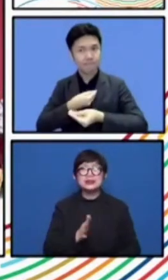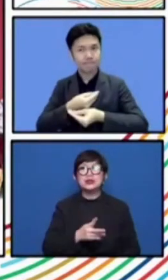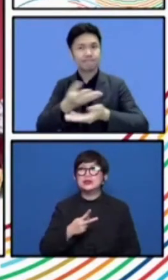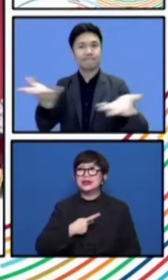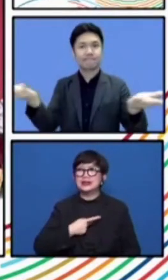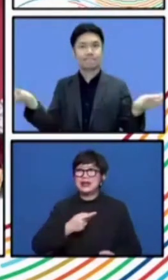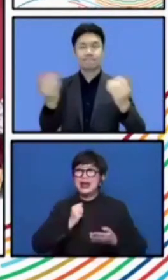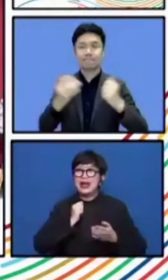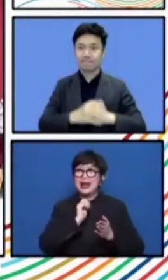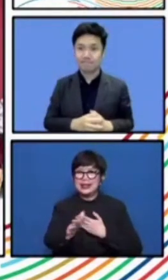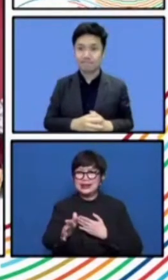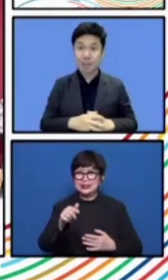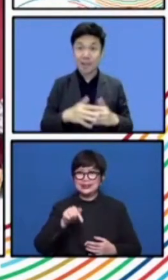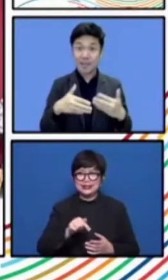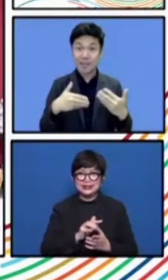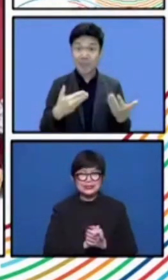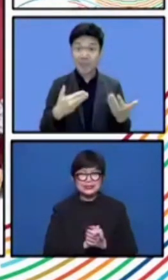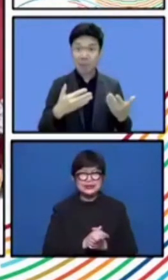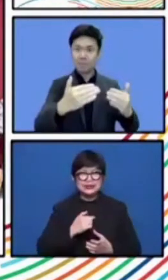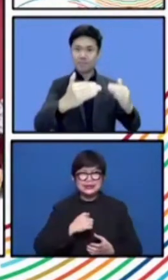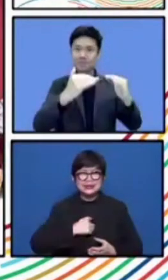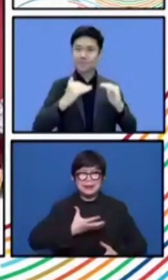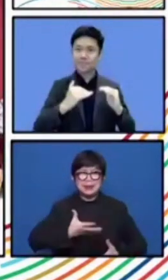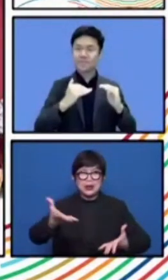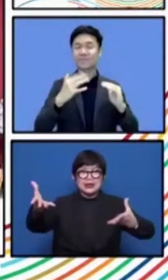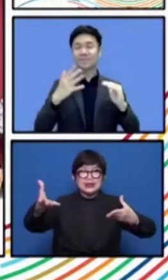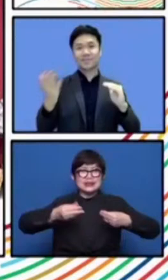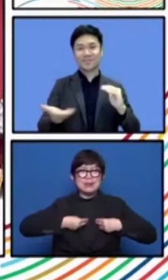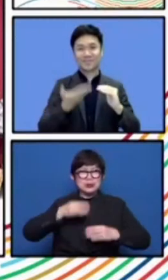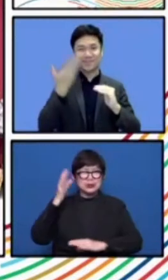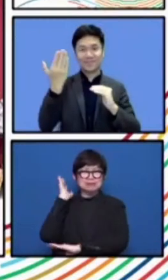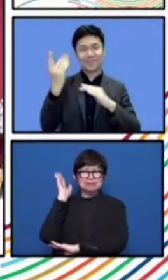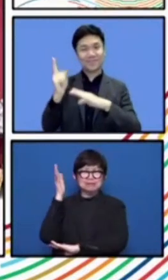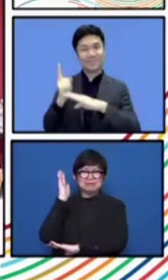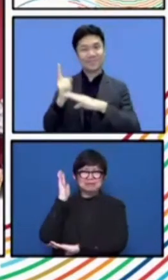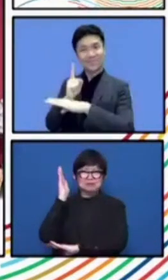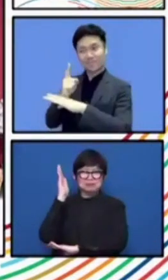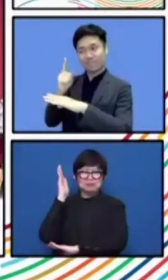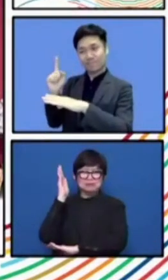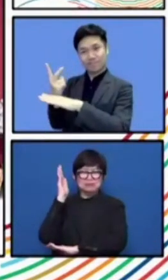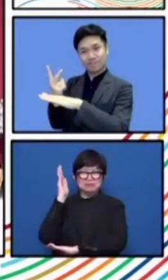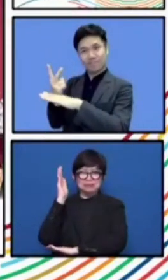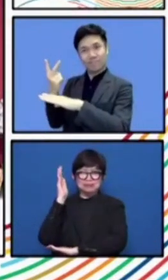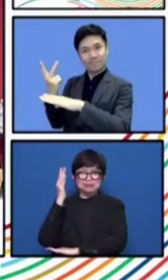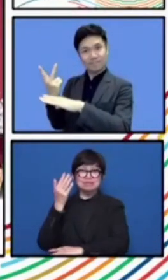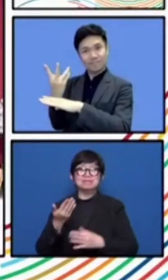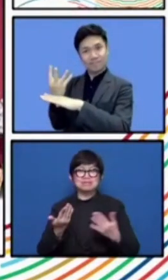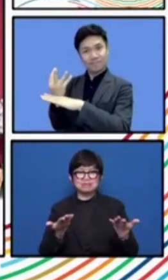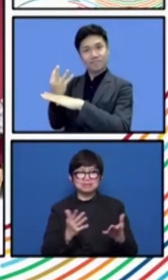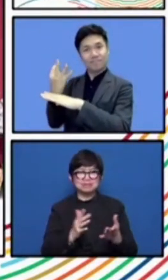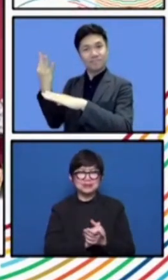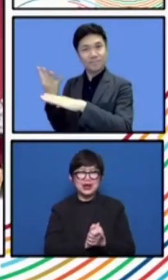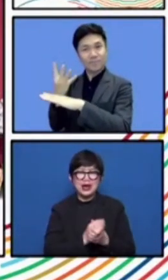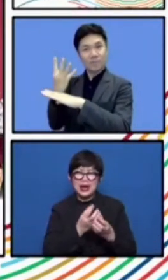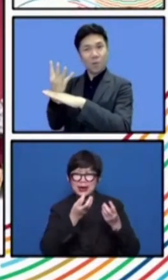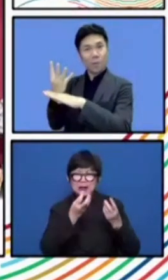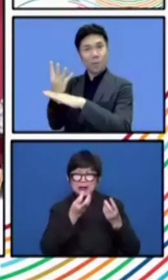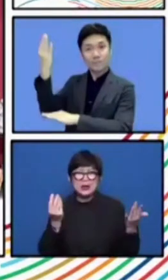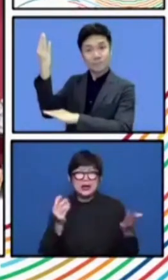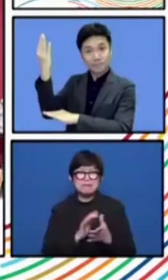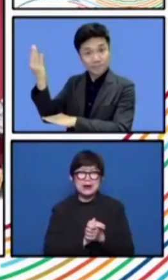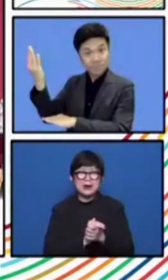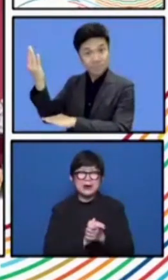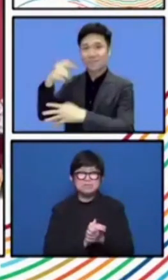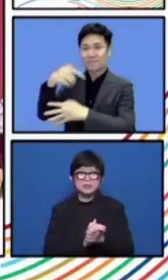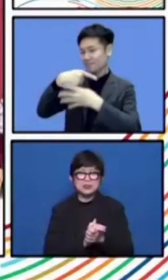me thank and warmly welcome our panelists our panelists will be sharing their insights and recommendations with regard progress on disability